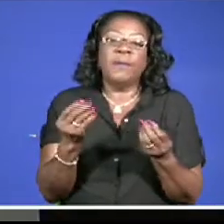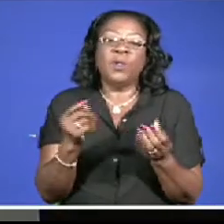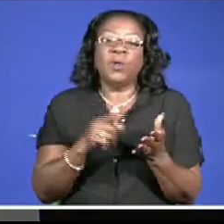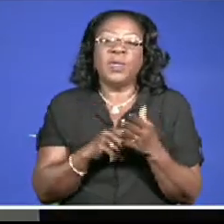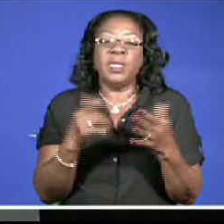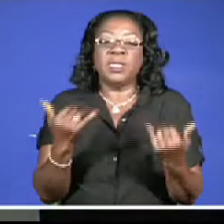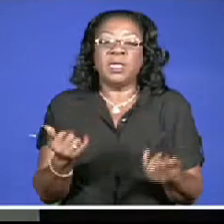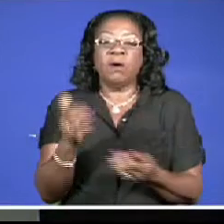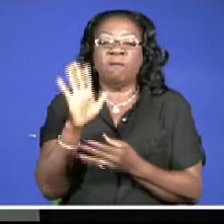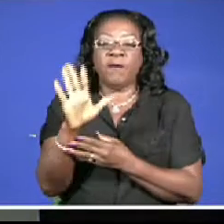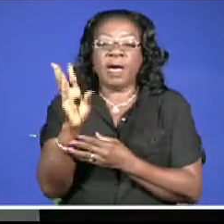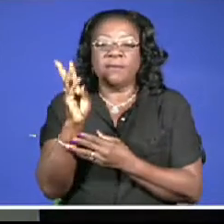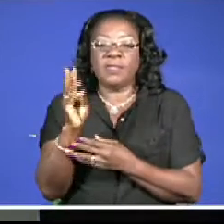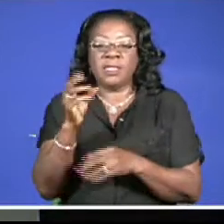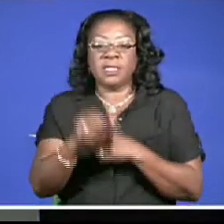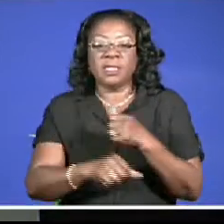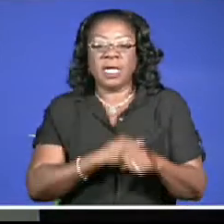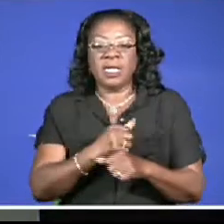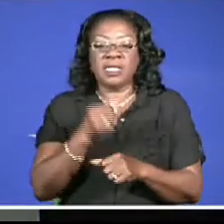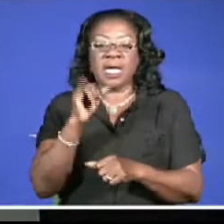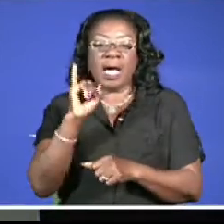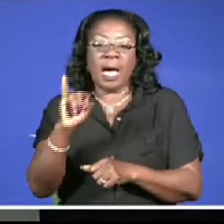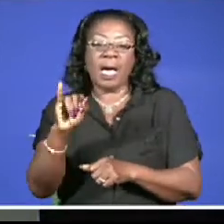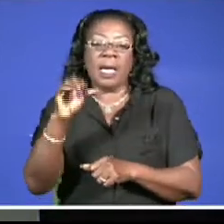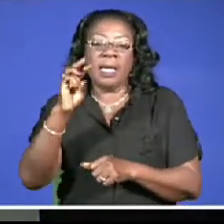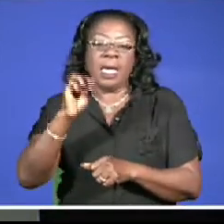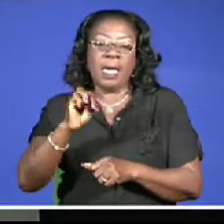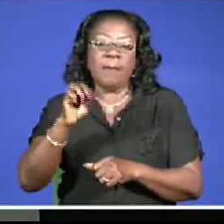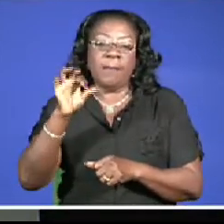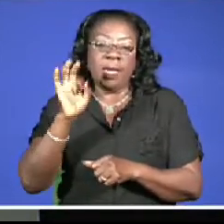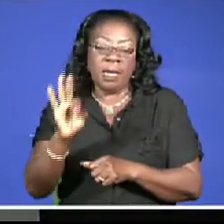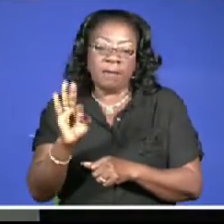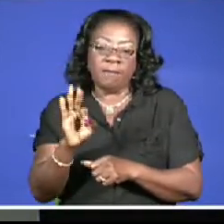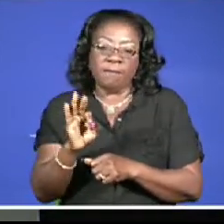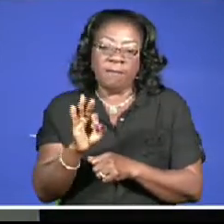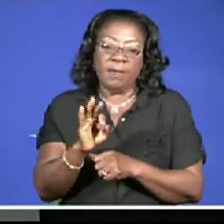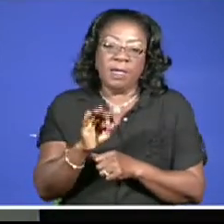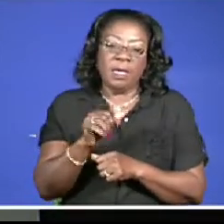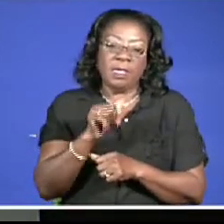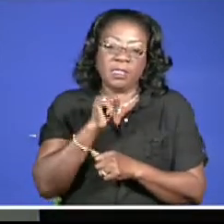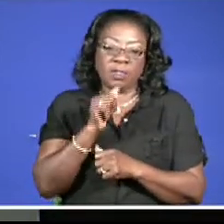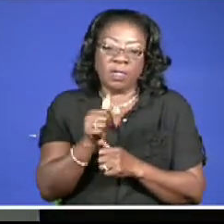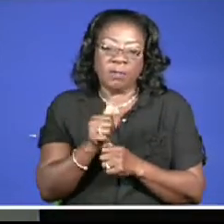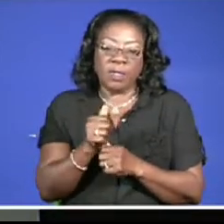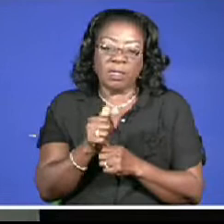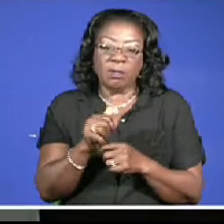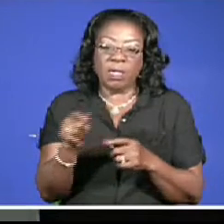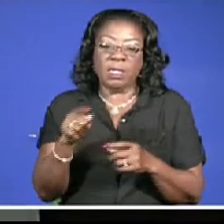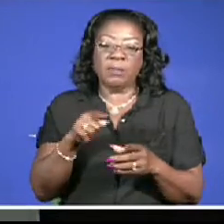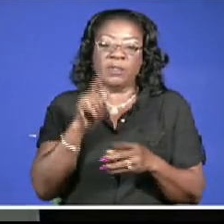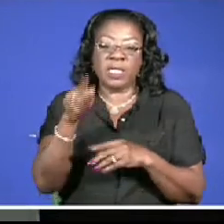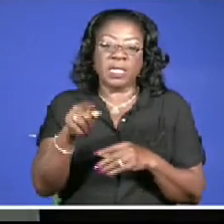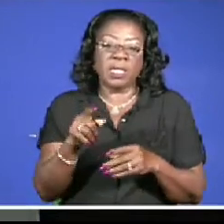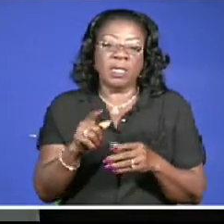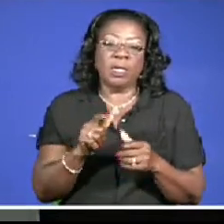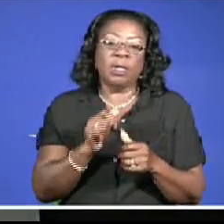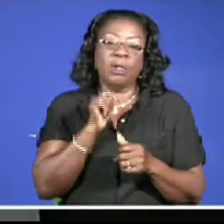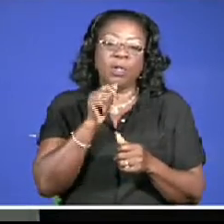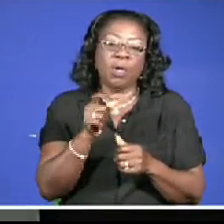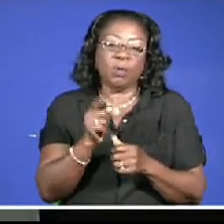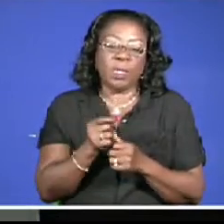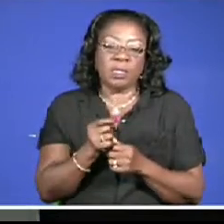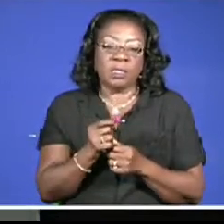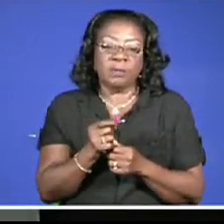5 years, 6 years. The IMF has not been correct in their projection once. Not once. And not by a little